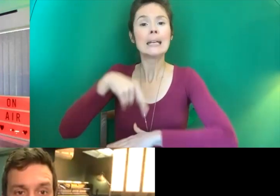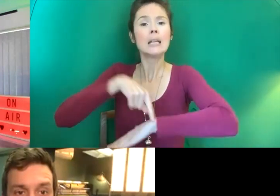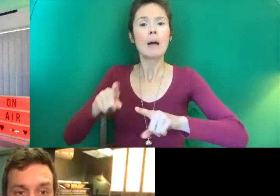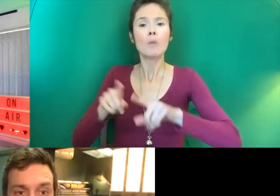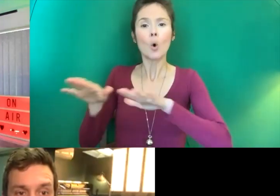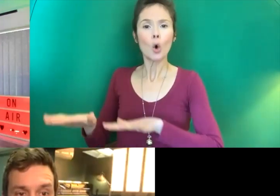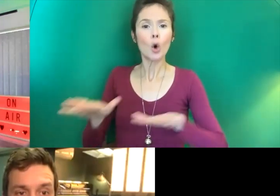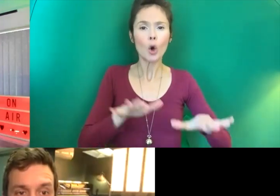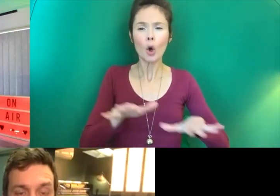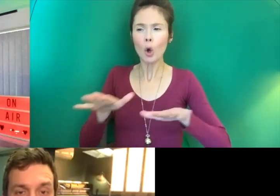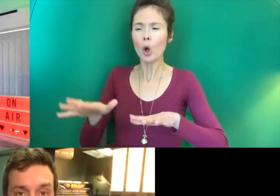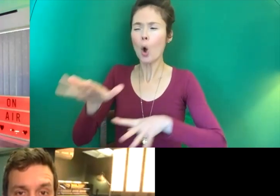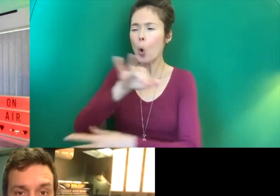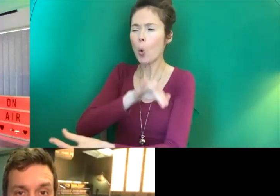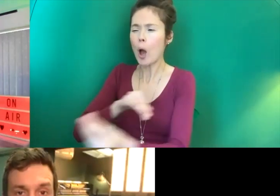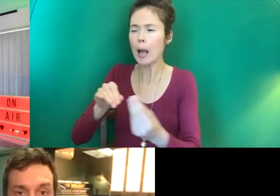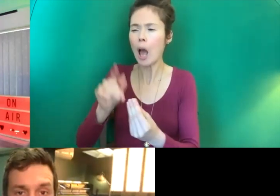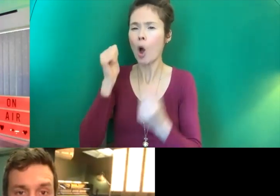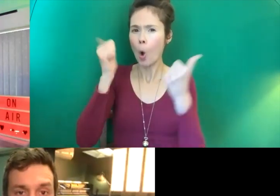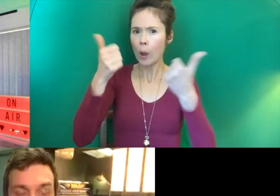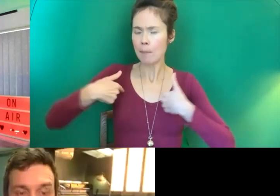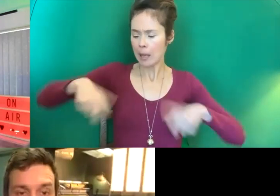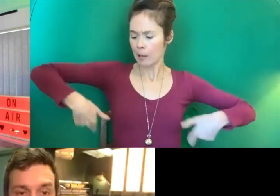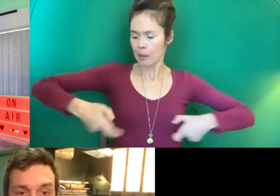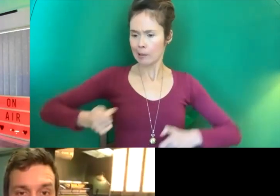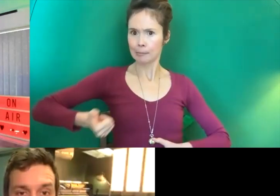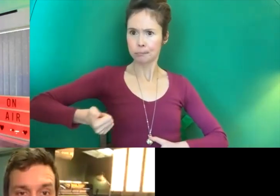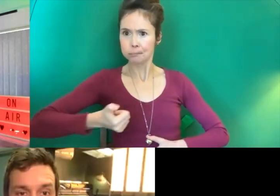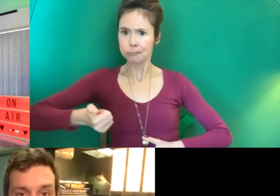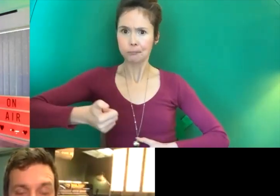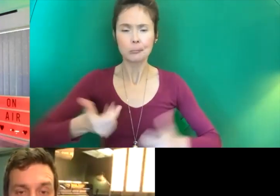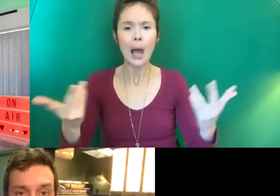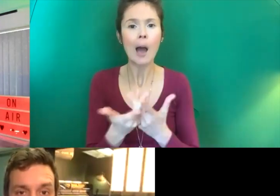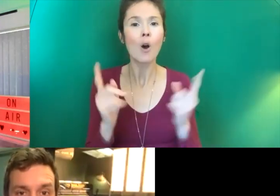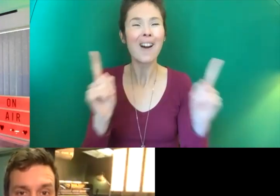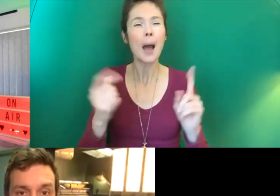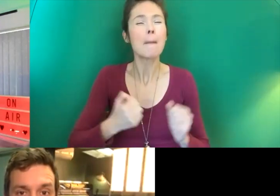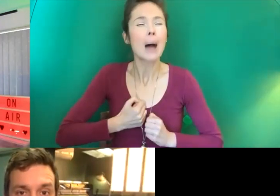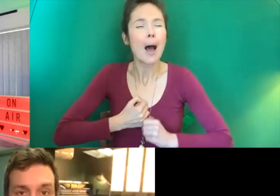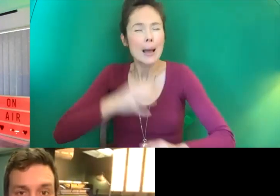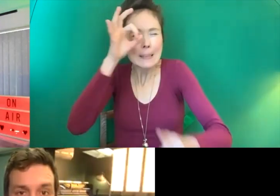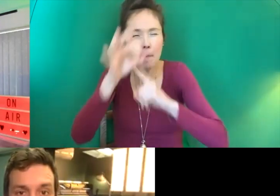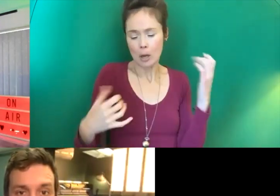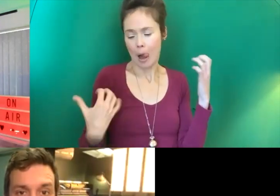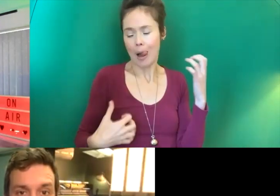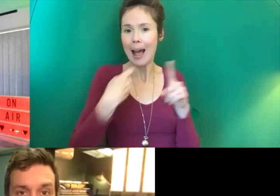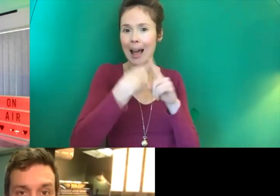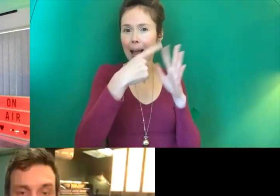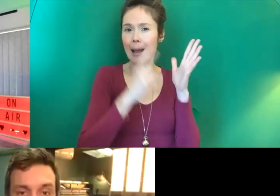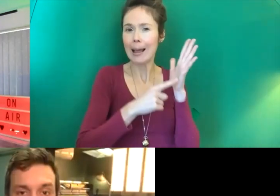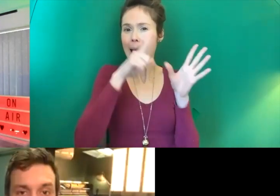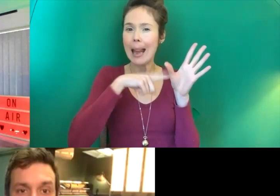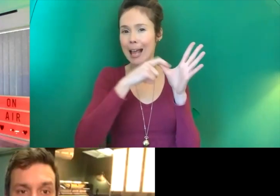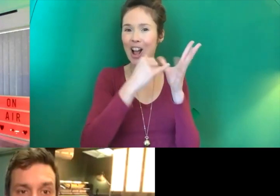me, physical access was quite important, so where I put the Kellycaster and where I put the keyboards and how I could access it myself, so